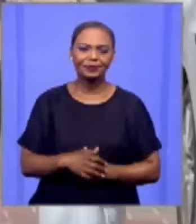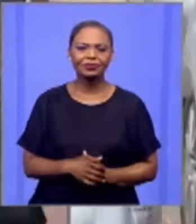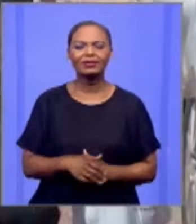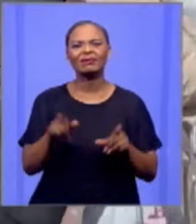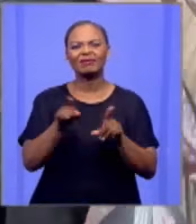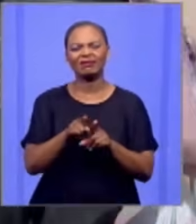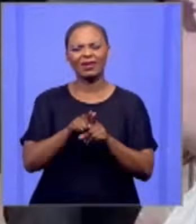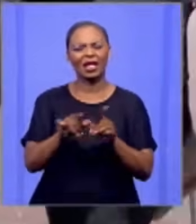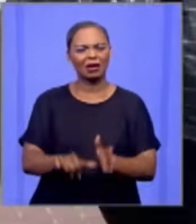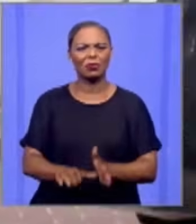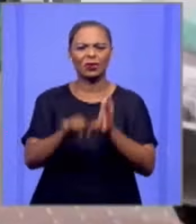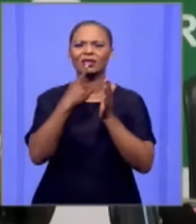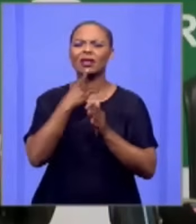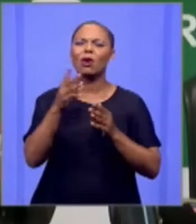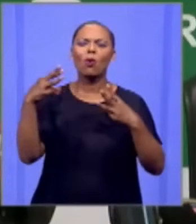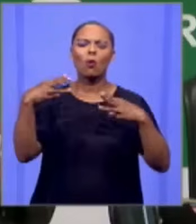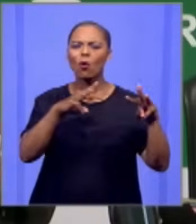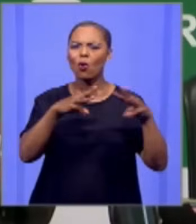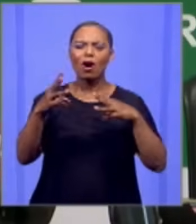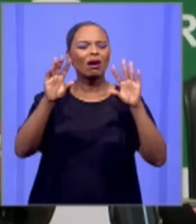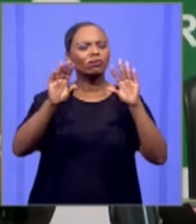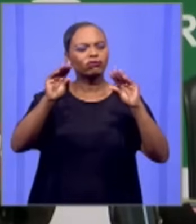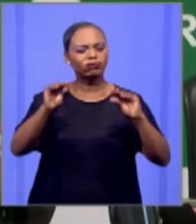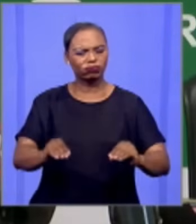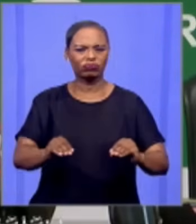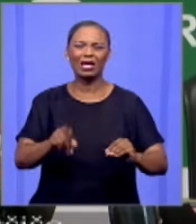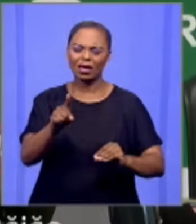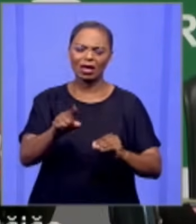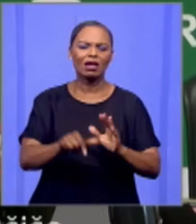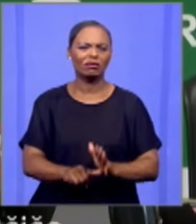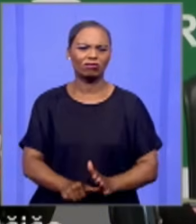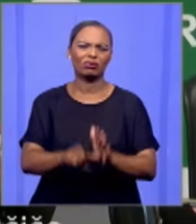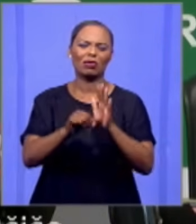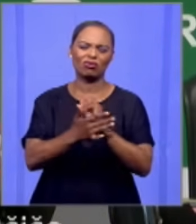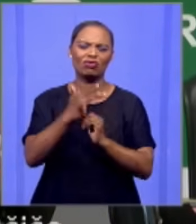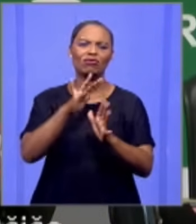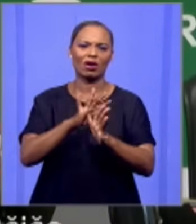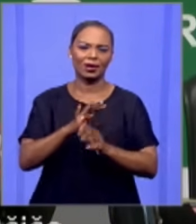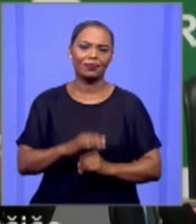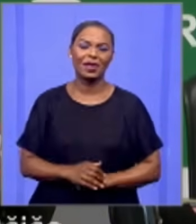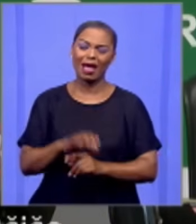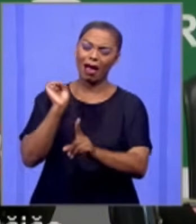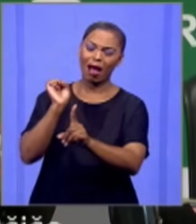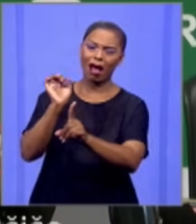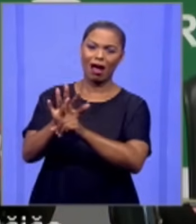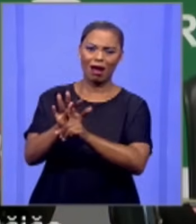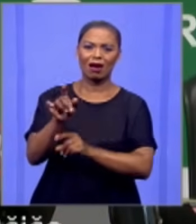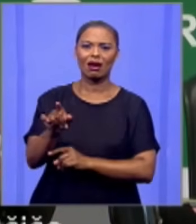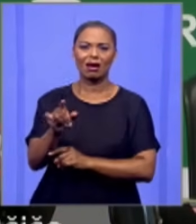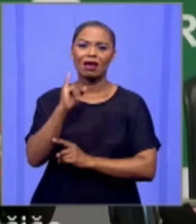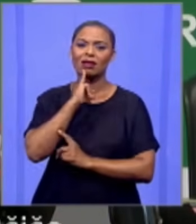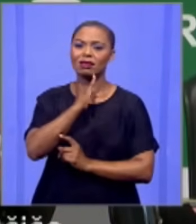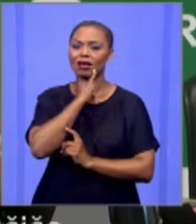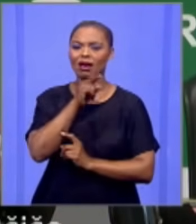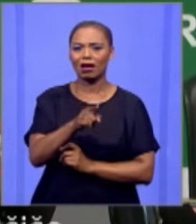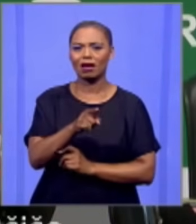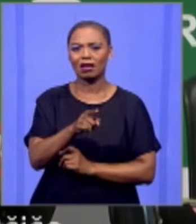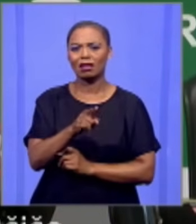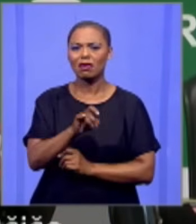bohlokwa bja marumofase. The attack on Israel by Hamas